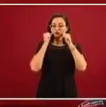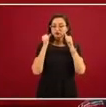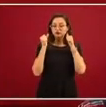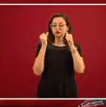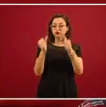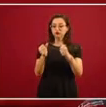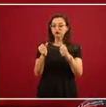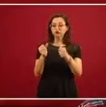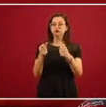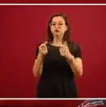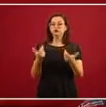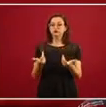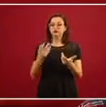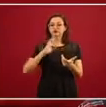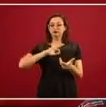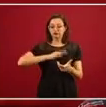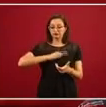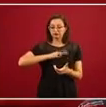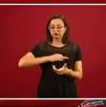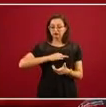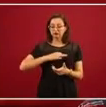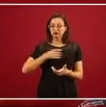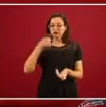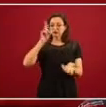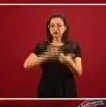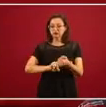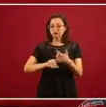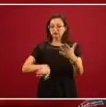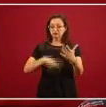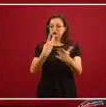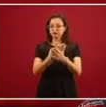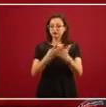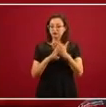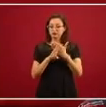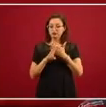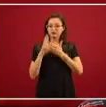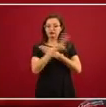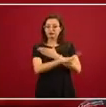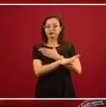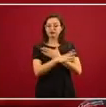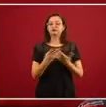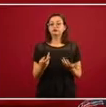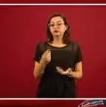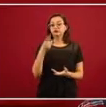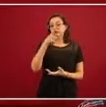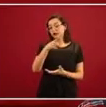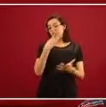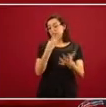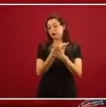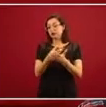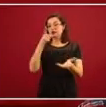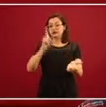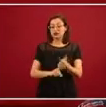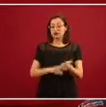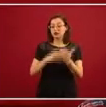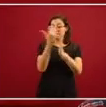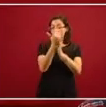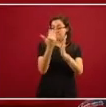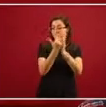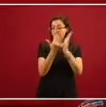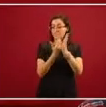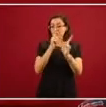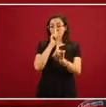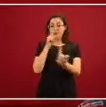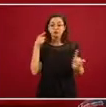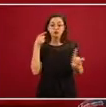we are doing in collaboration with the Mexico City government that is aimed at preventing any outbreaks inside prisons,